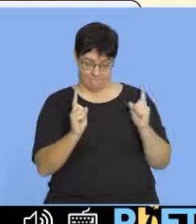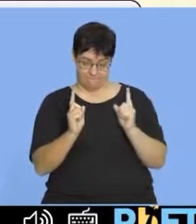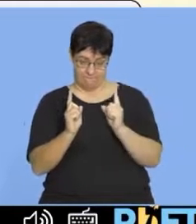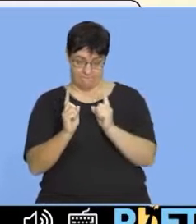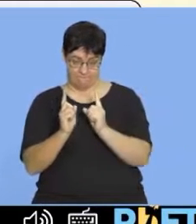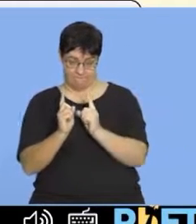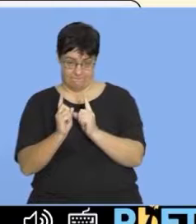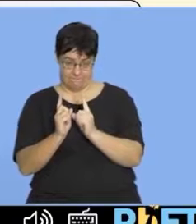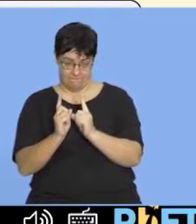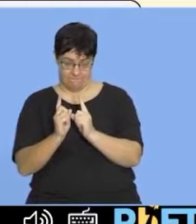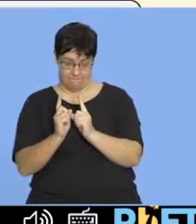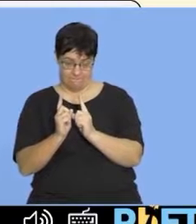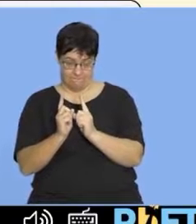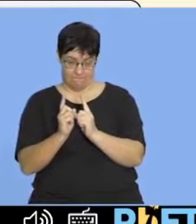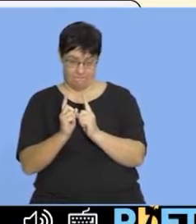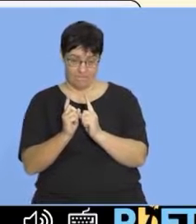smaller,